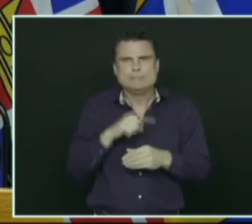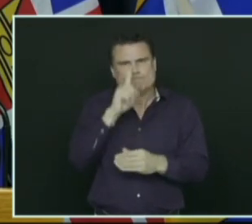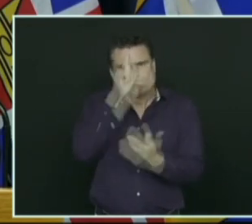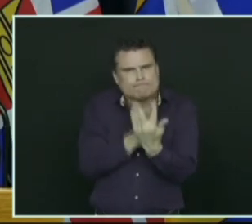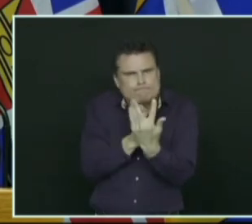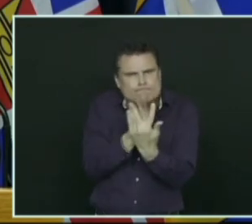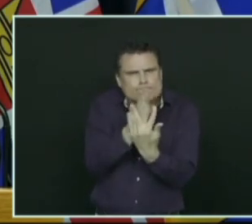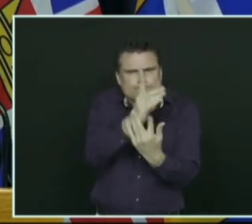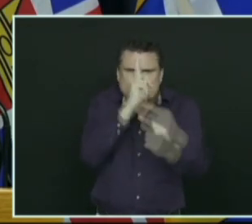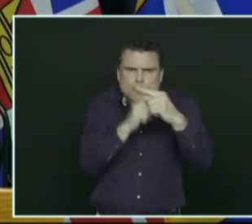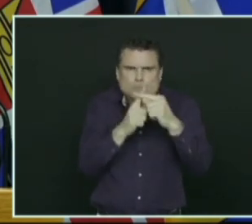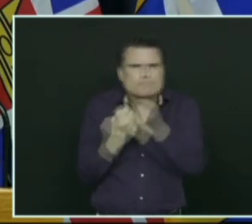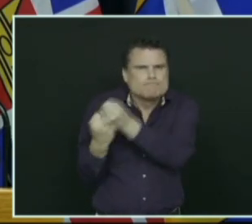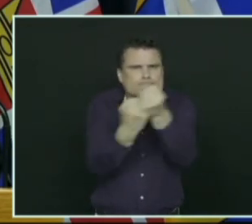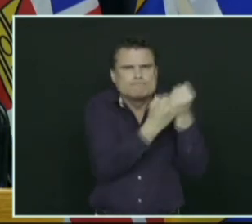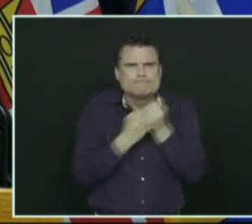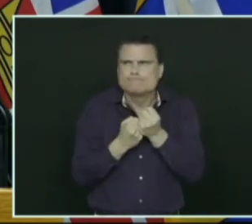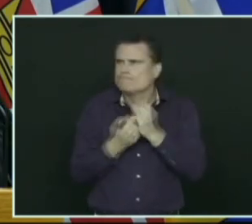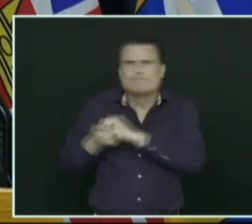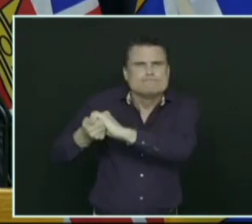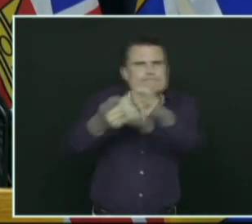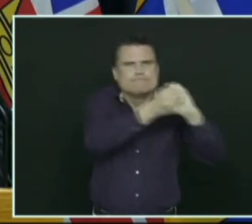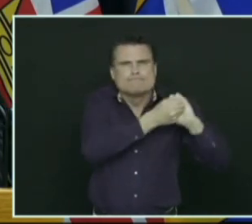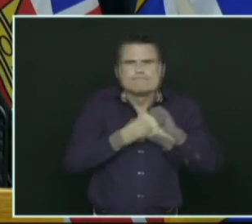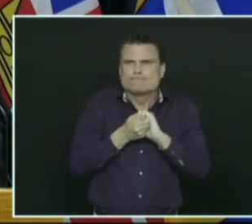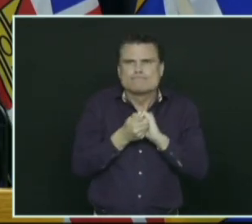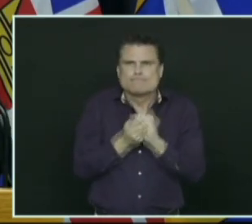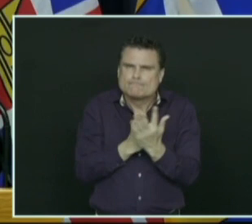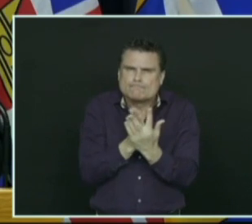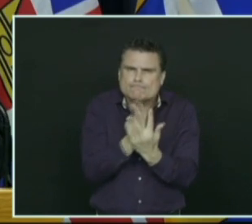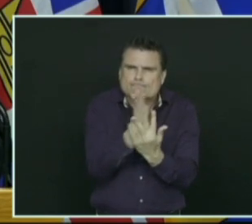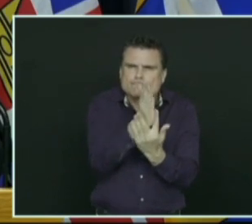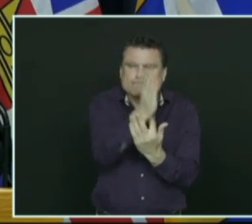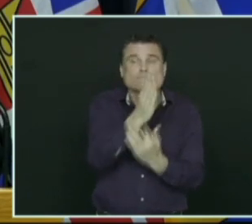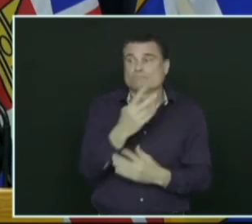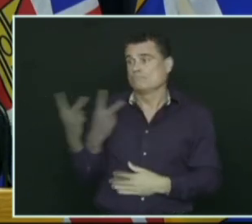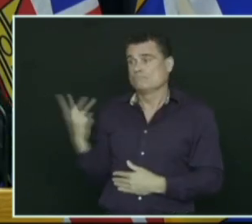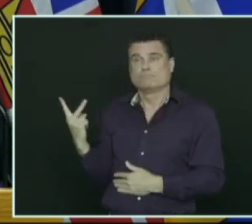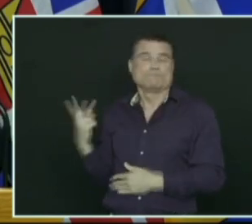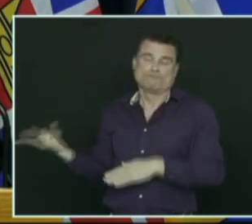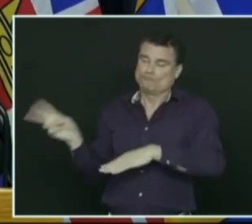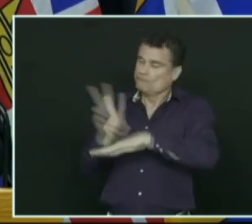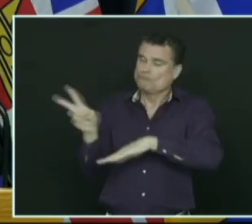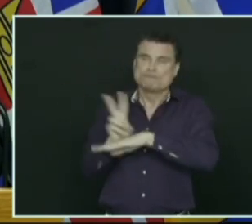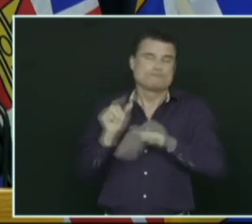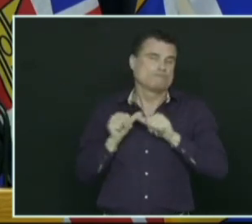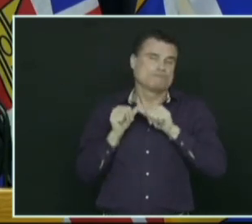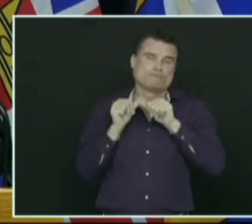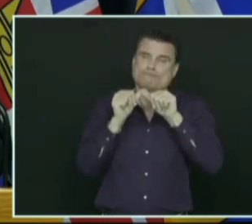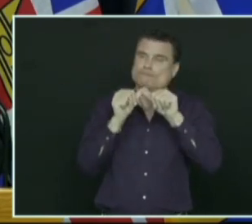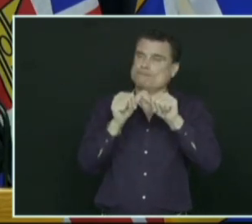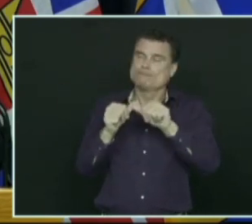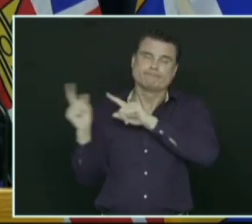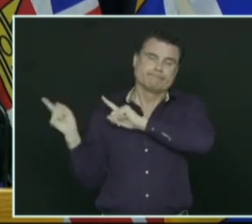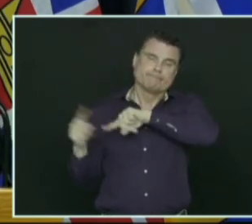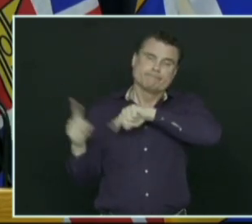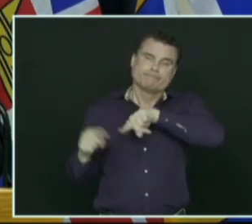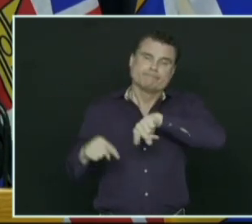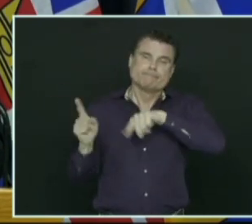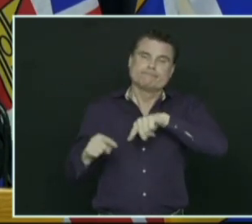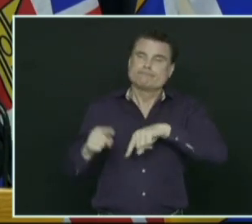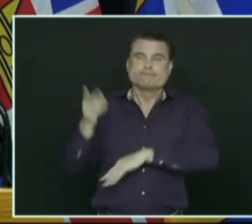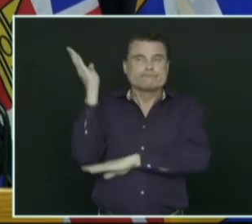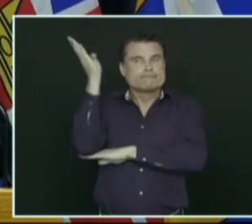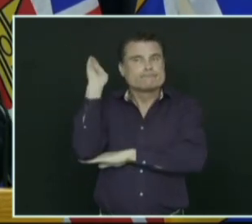come together to grieve. So I wanted to pass on those condolences to all of the people affected, and I